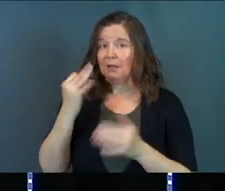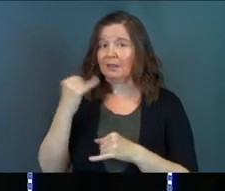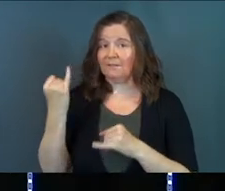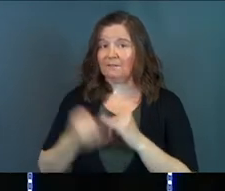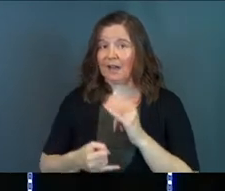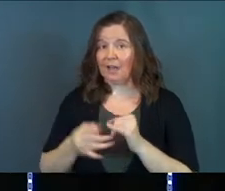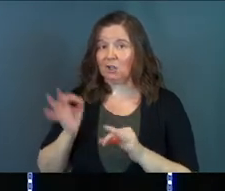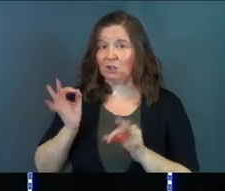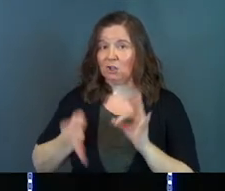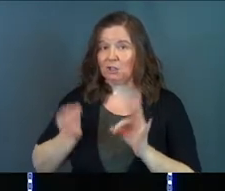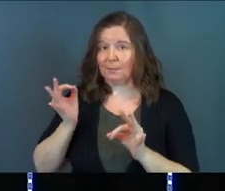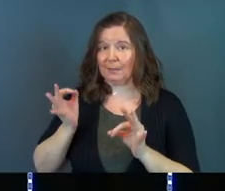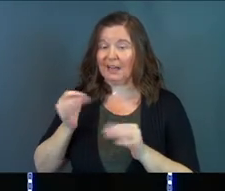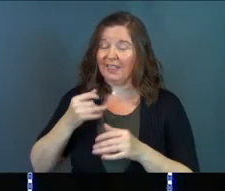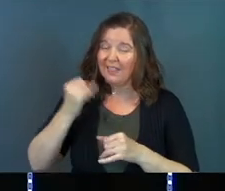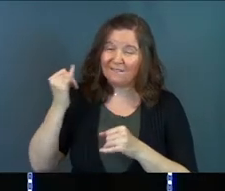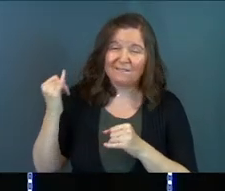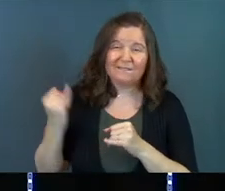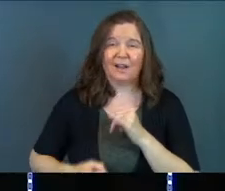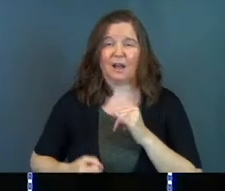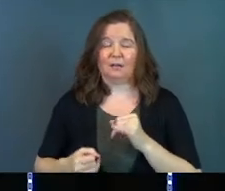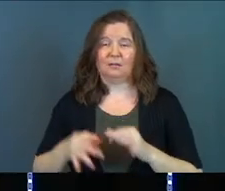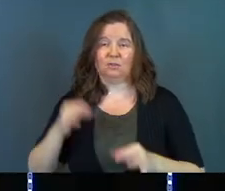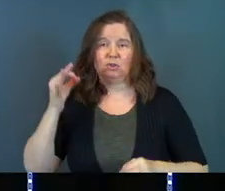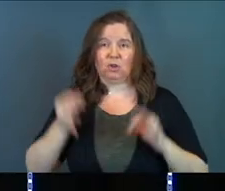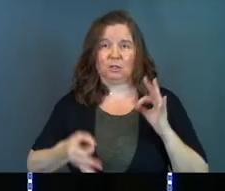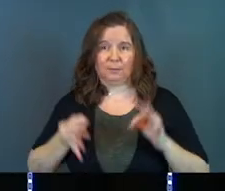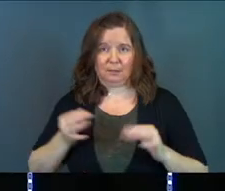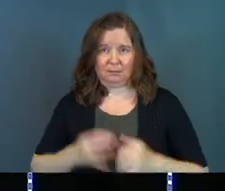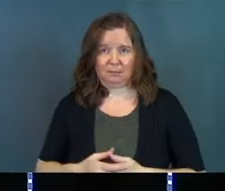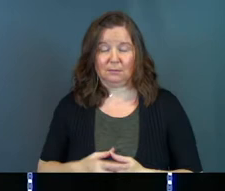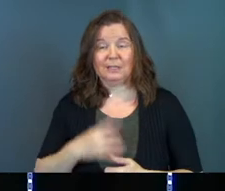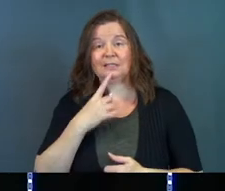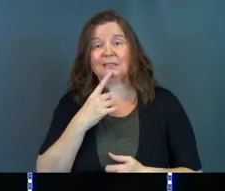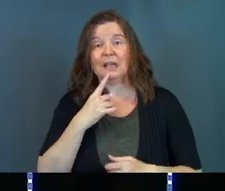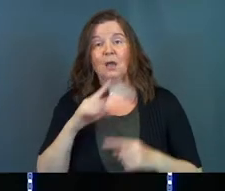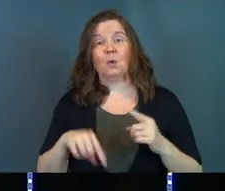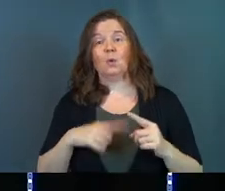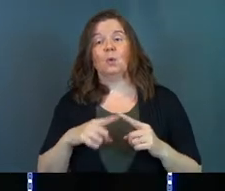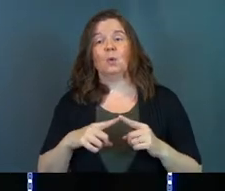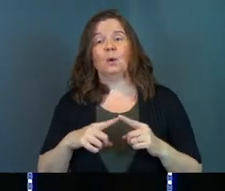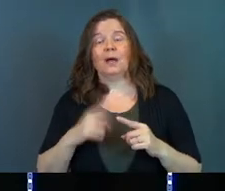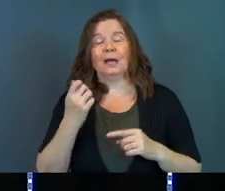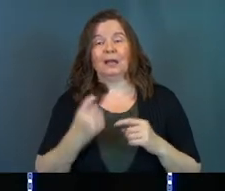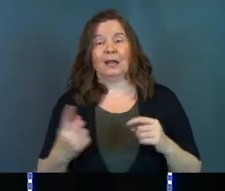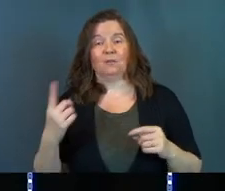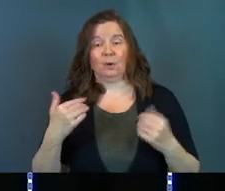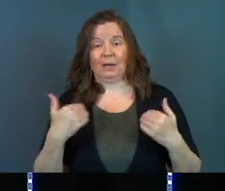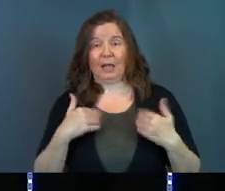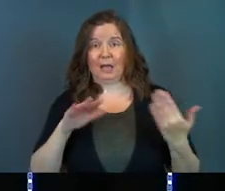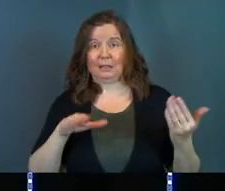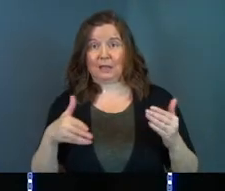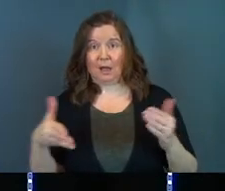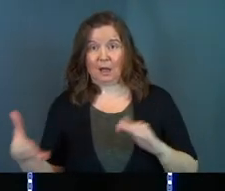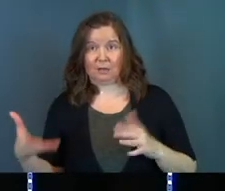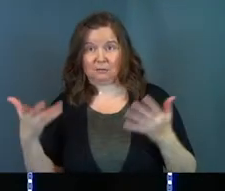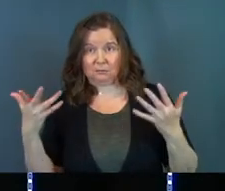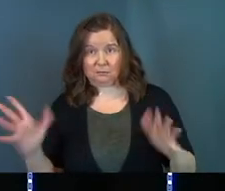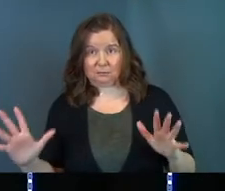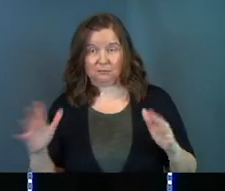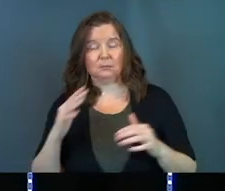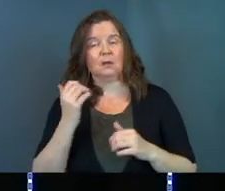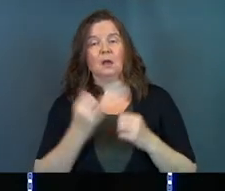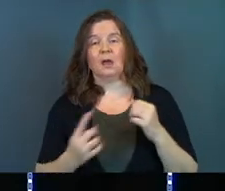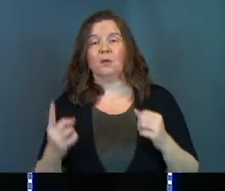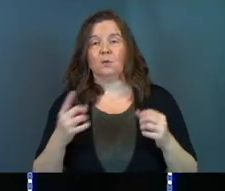final judgment here. The final judgment. It's saying when everybody has died